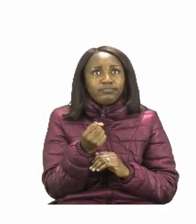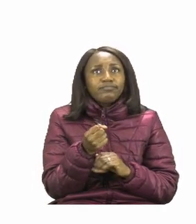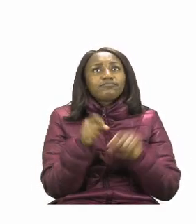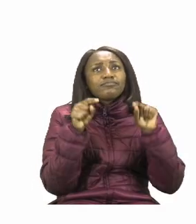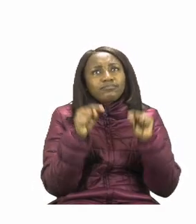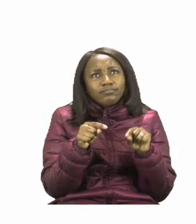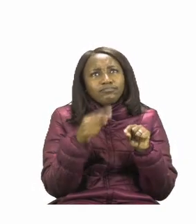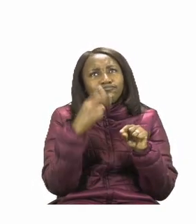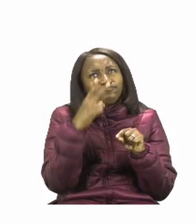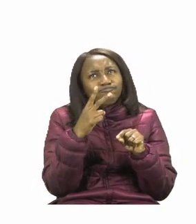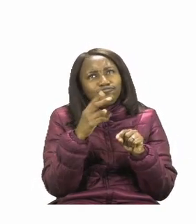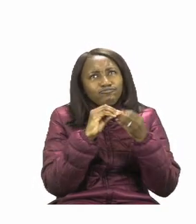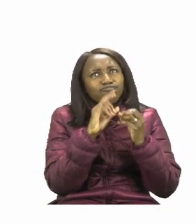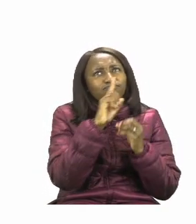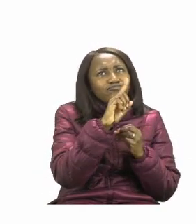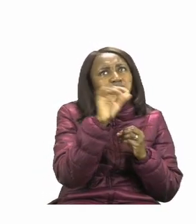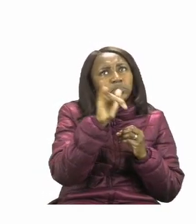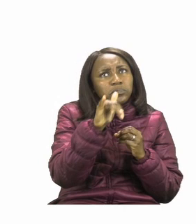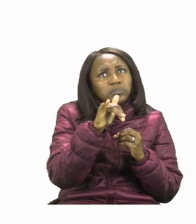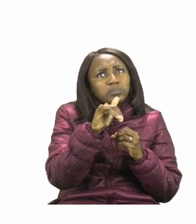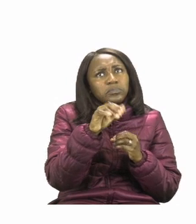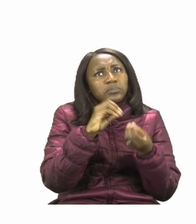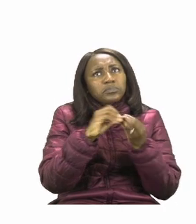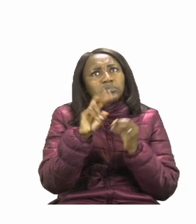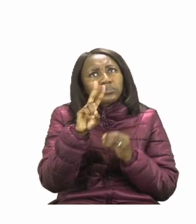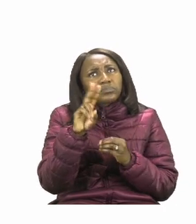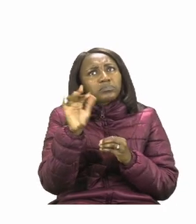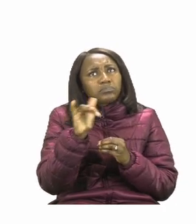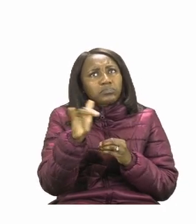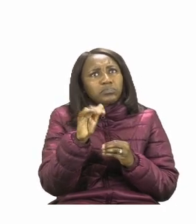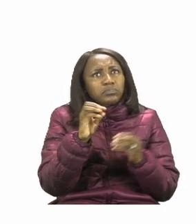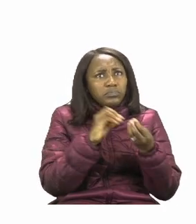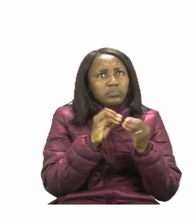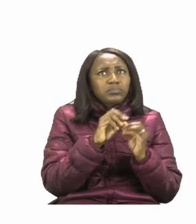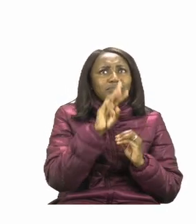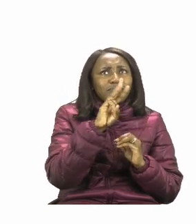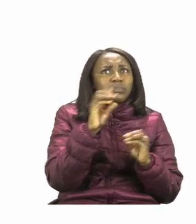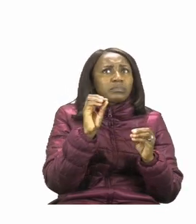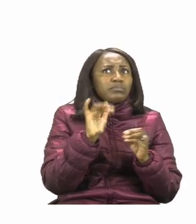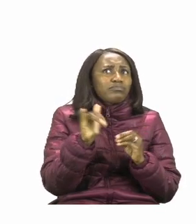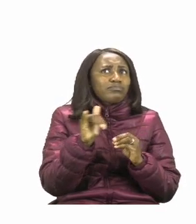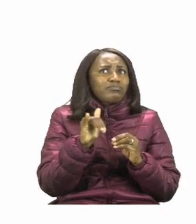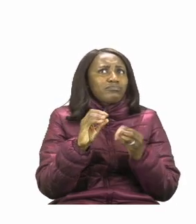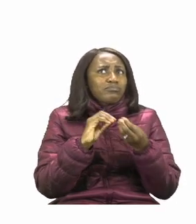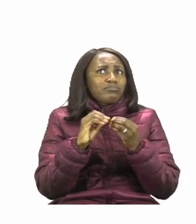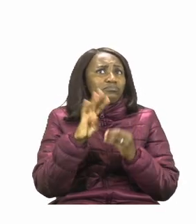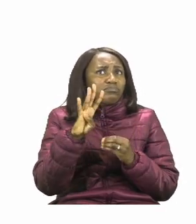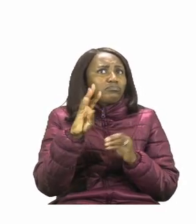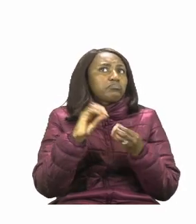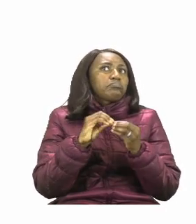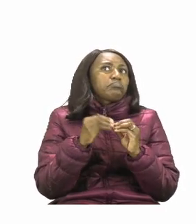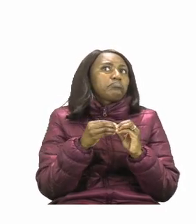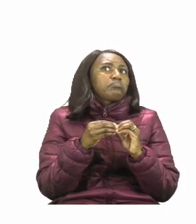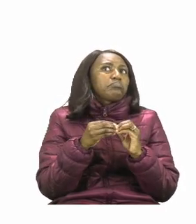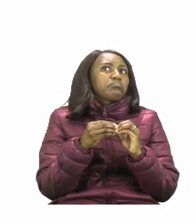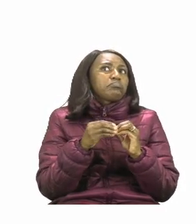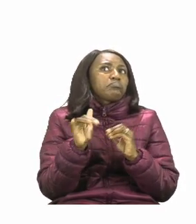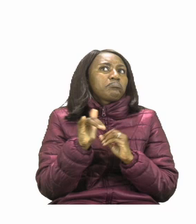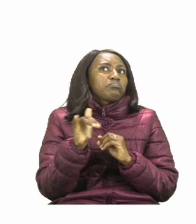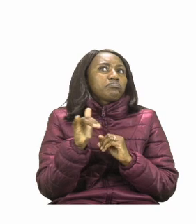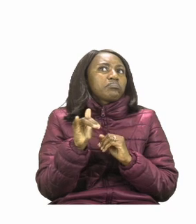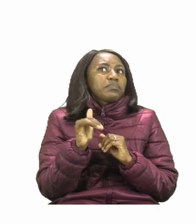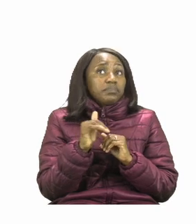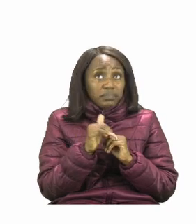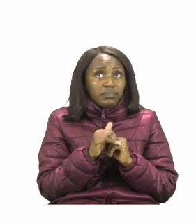to number the pictures according to the way they should be. Then we're going to use numbers 1,